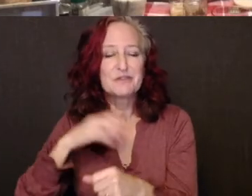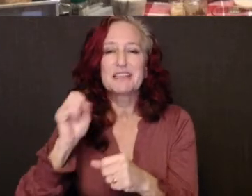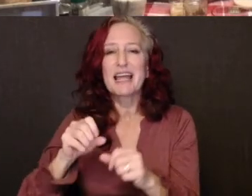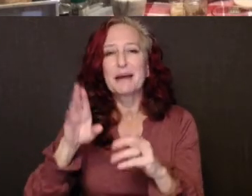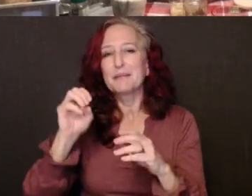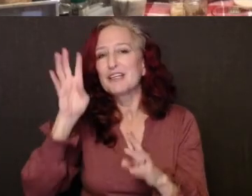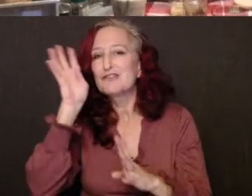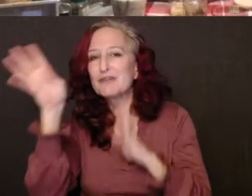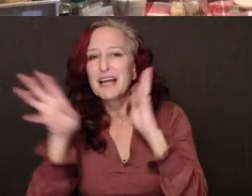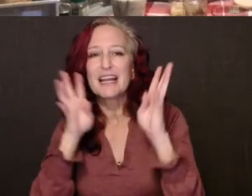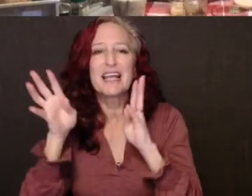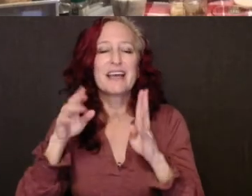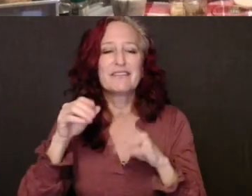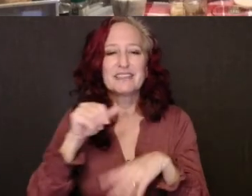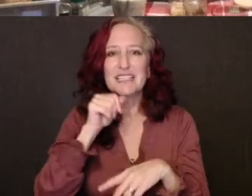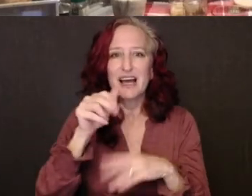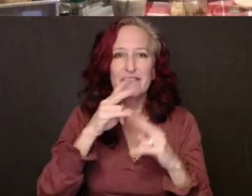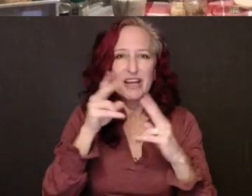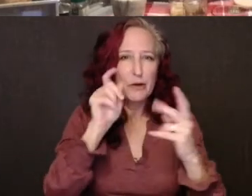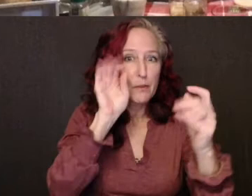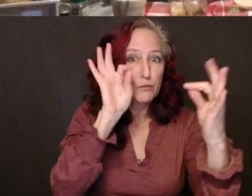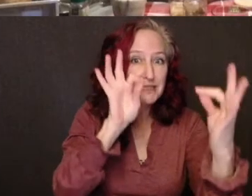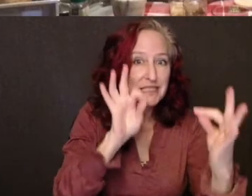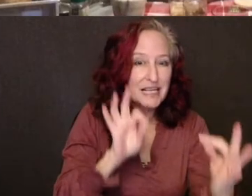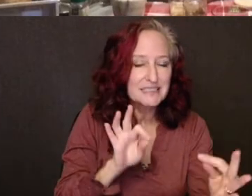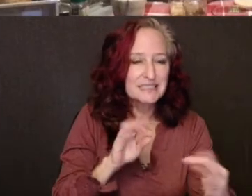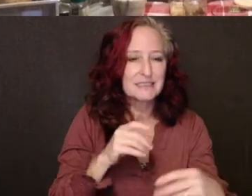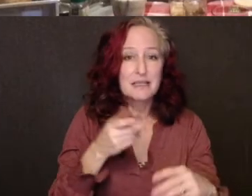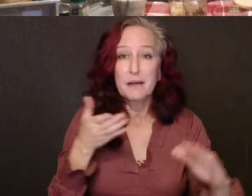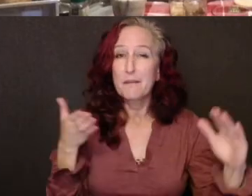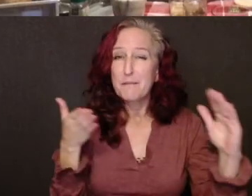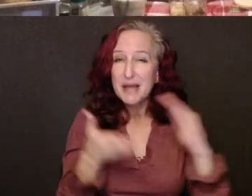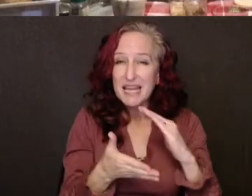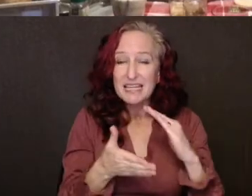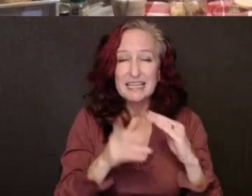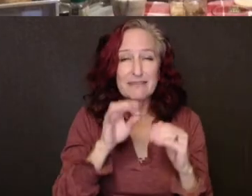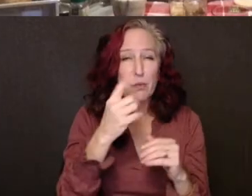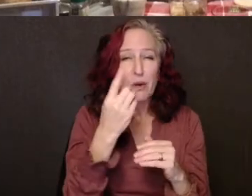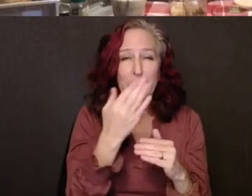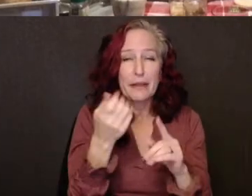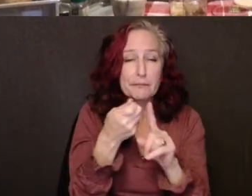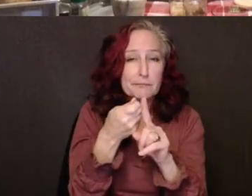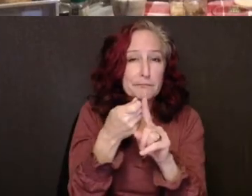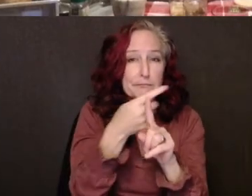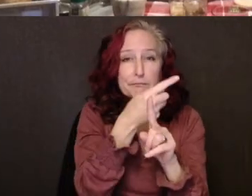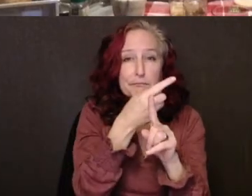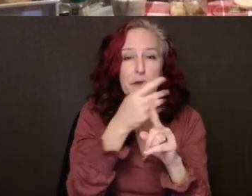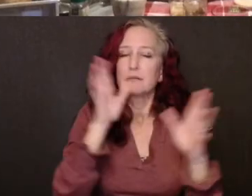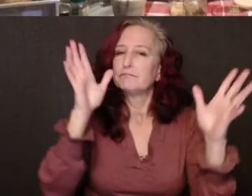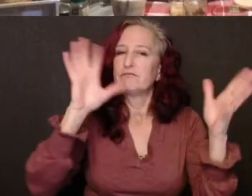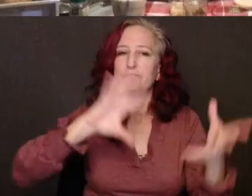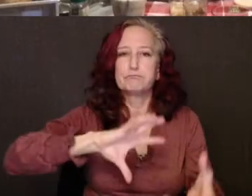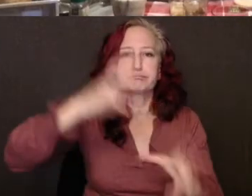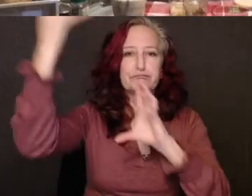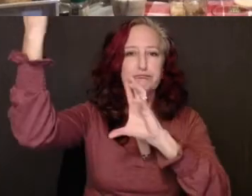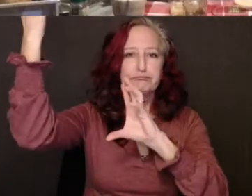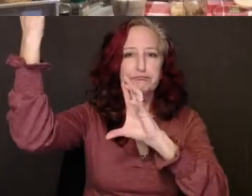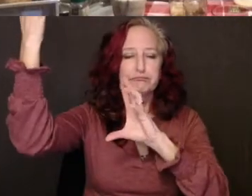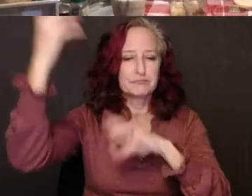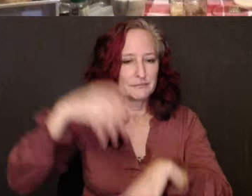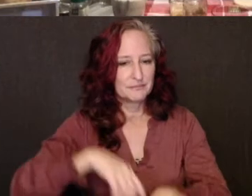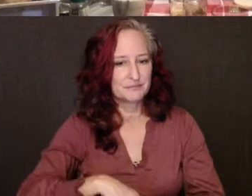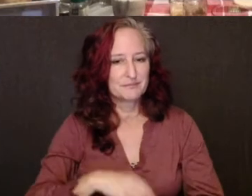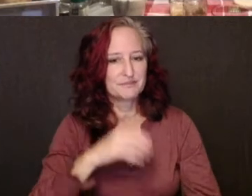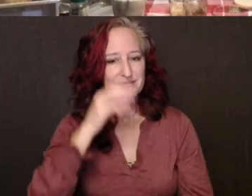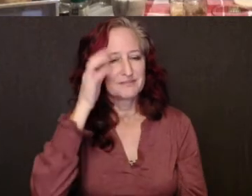baking is more of a science and like cooking can be more artistic. And like, I would say like, even though I bake most of the time, when I